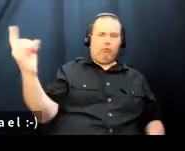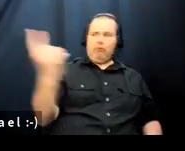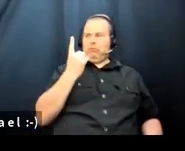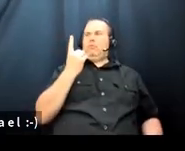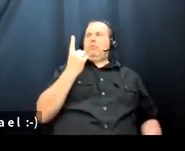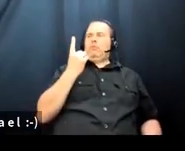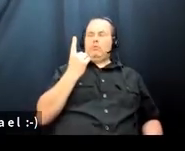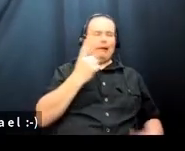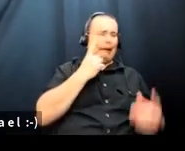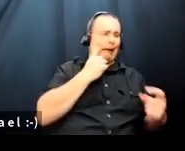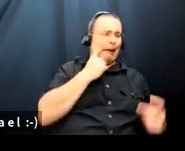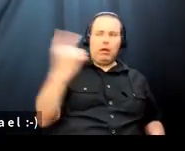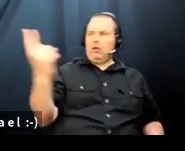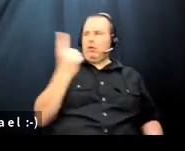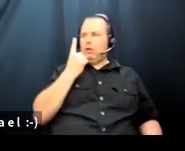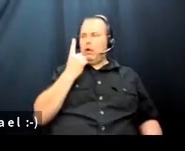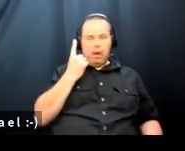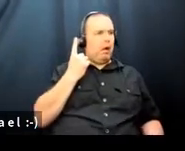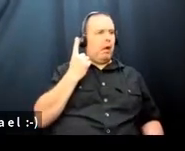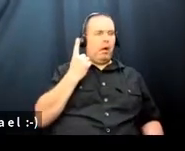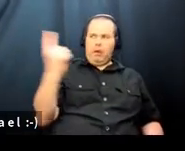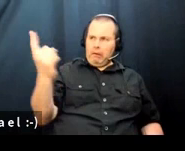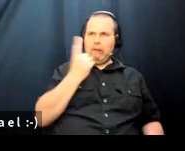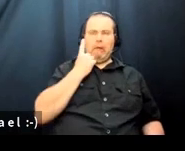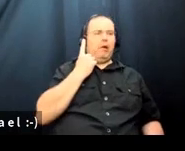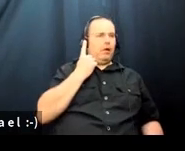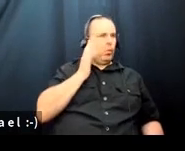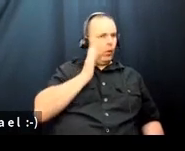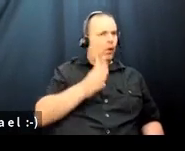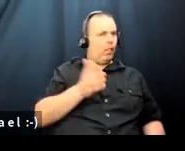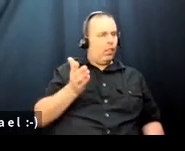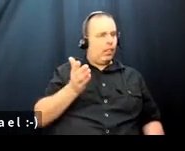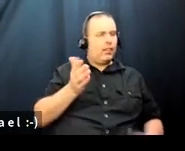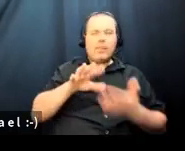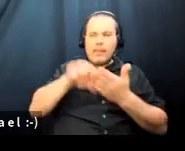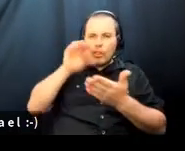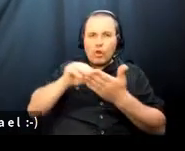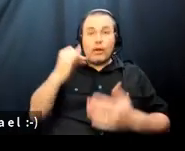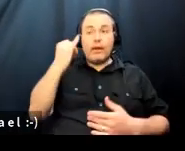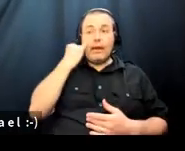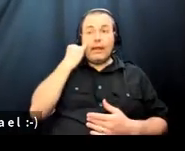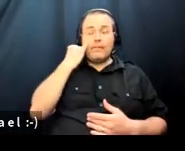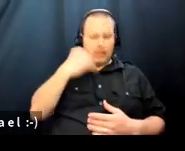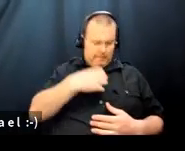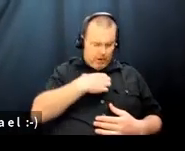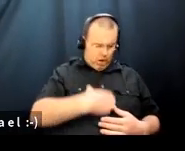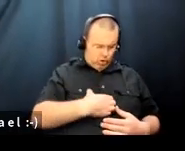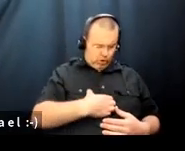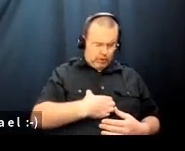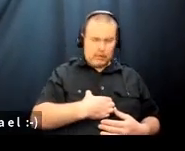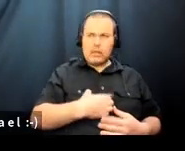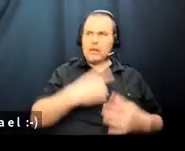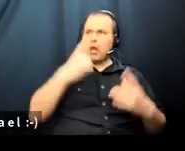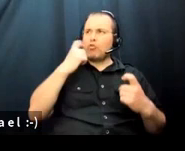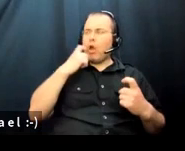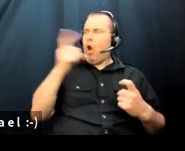in. Then they learn. They learn that if I cry because I'm hungry, they give me a bottle. If